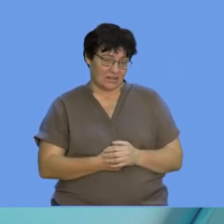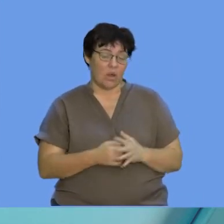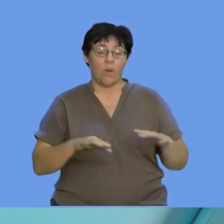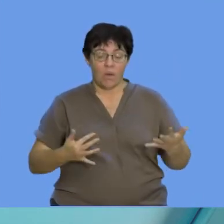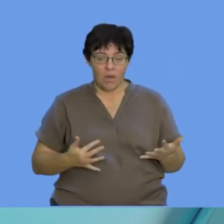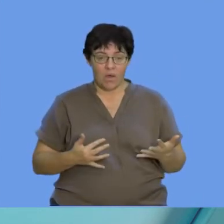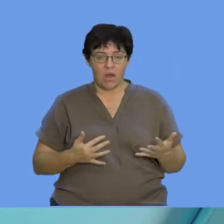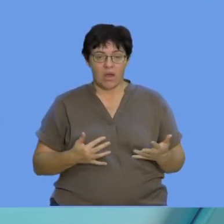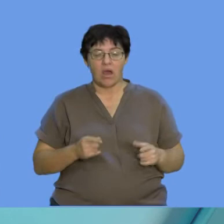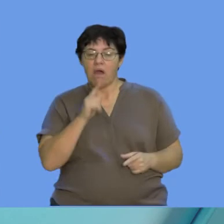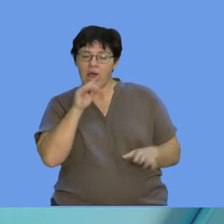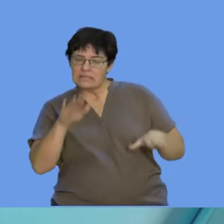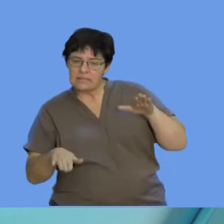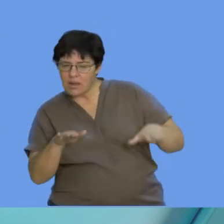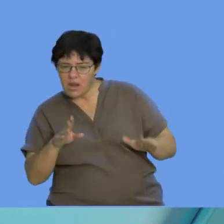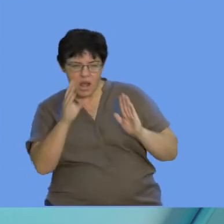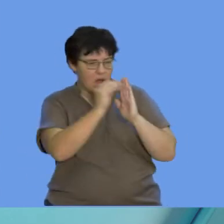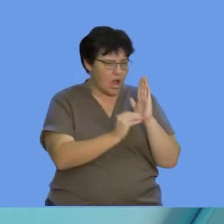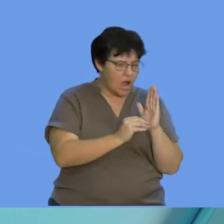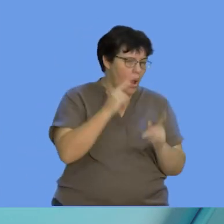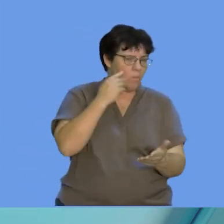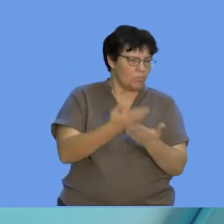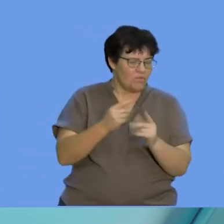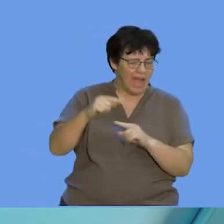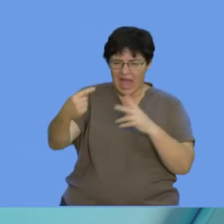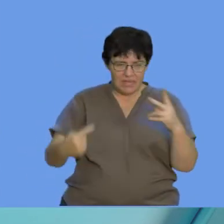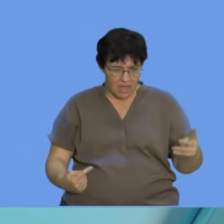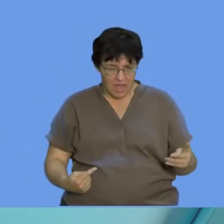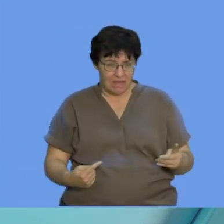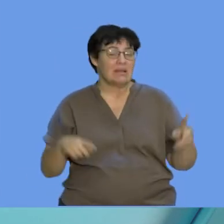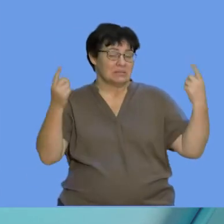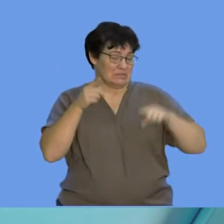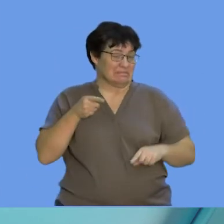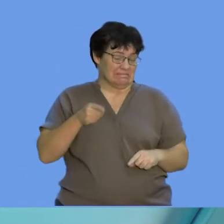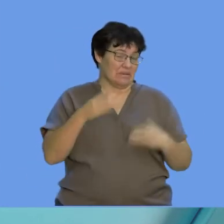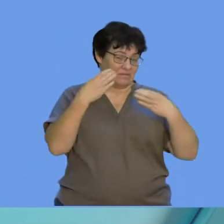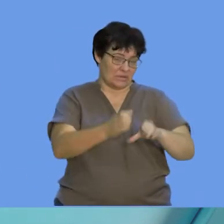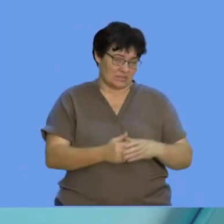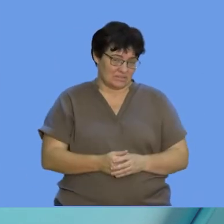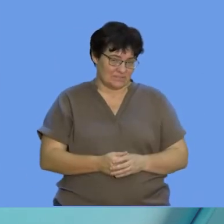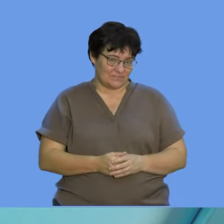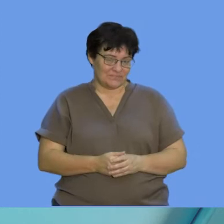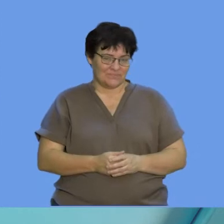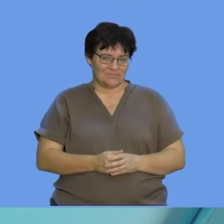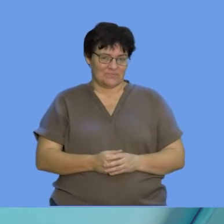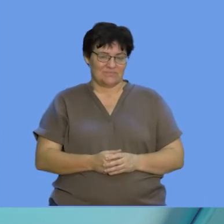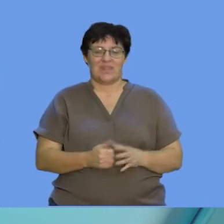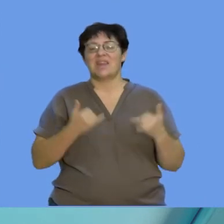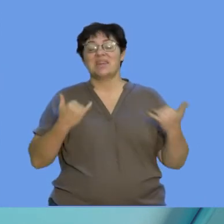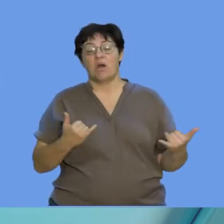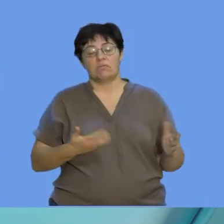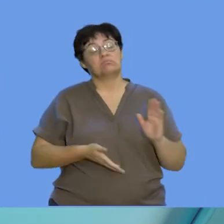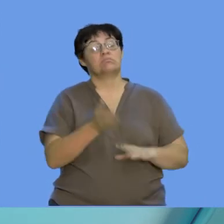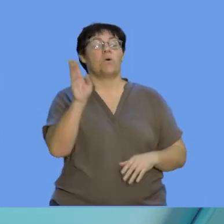things, especially when it comes to how to use similarity to then prove some of the other ratios that they normally ask us.